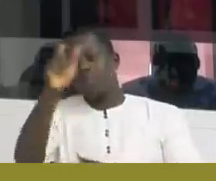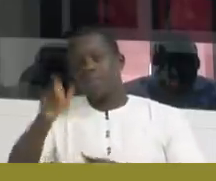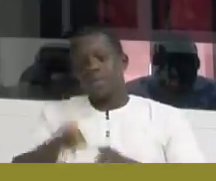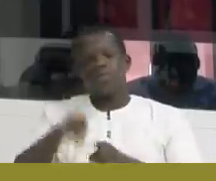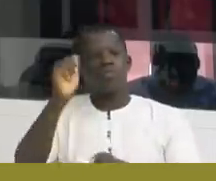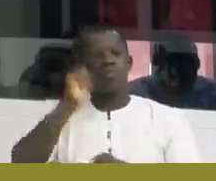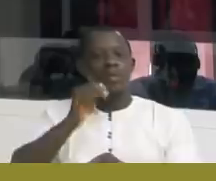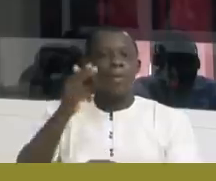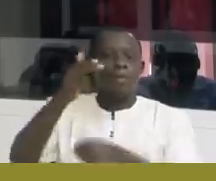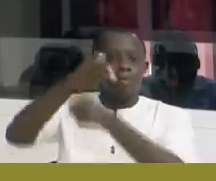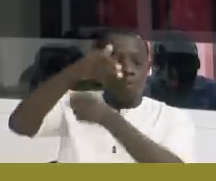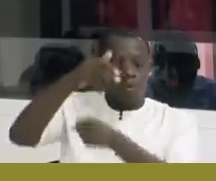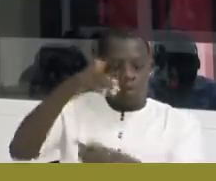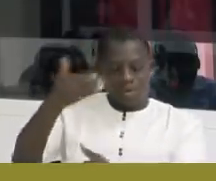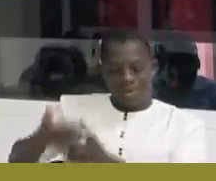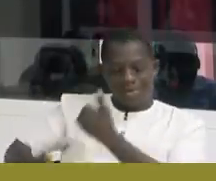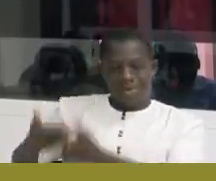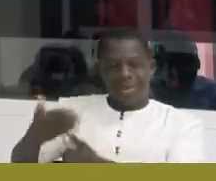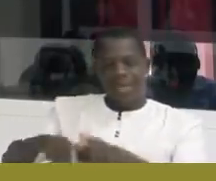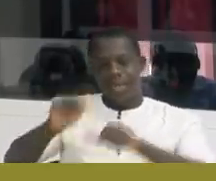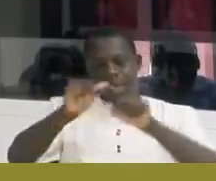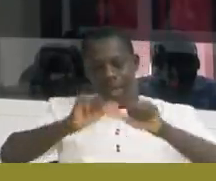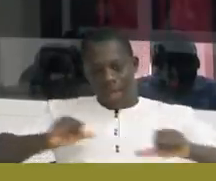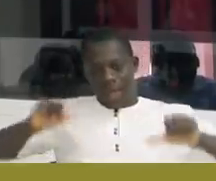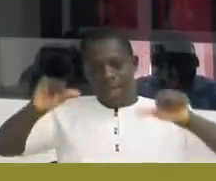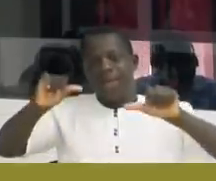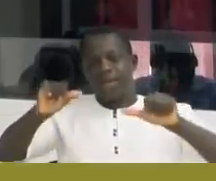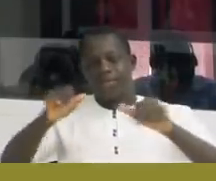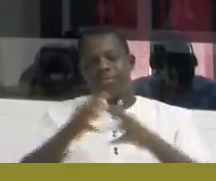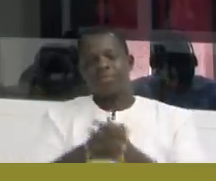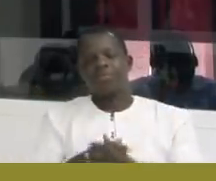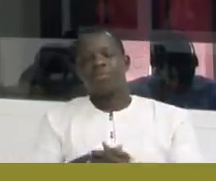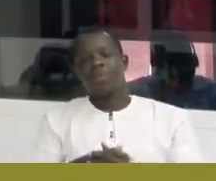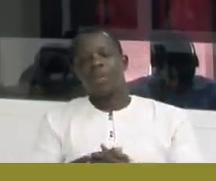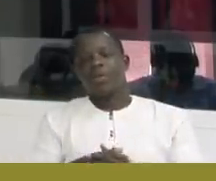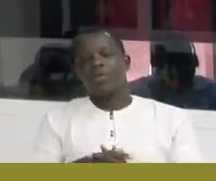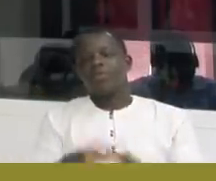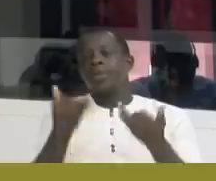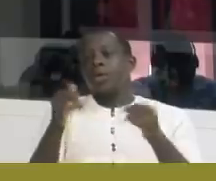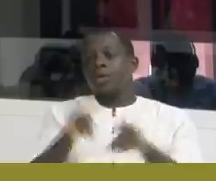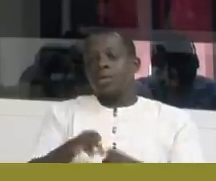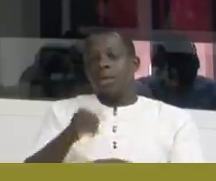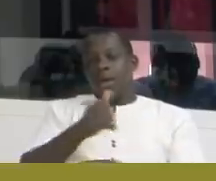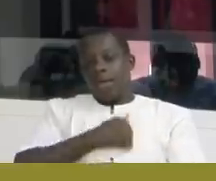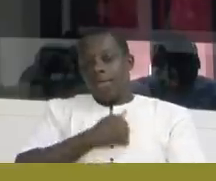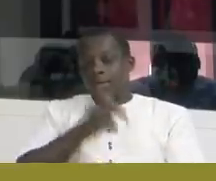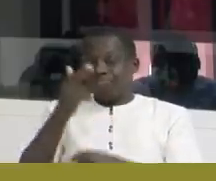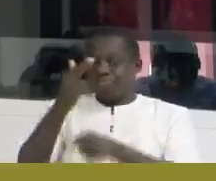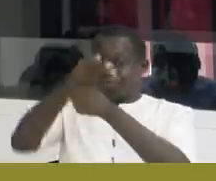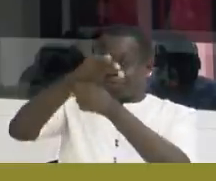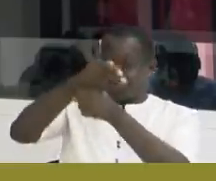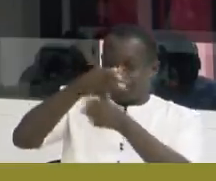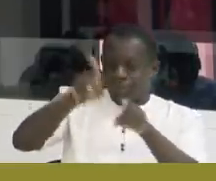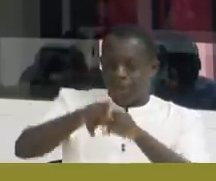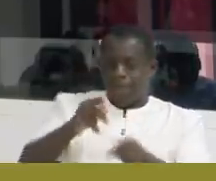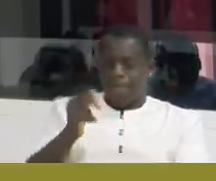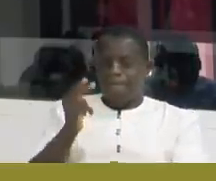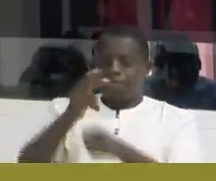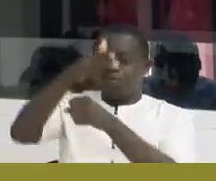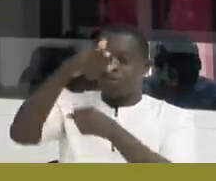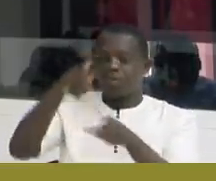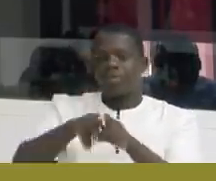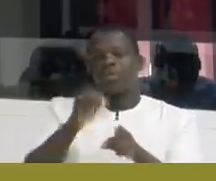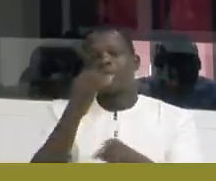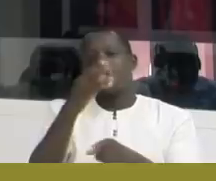side. So it was just a coincidence. I will shoot you, and pam, it went. No, they say no, it's Edward Singhateh. It